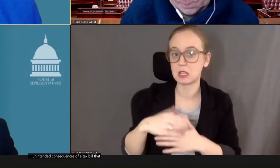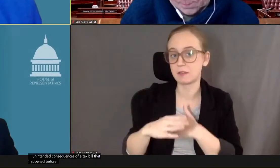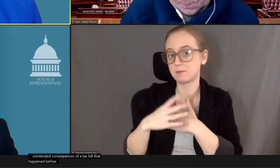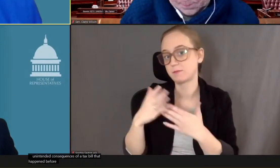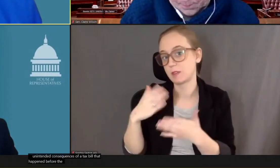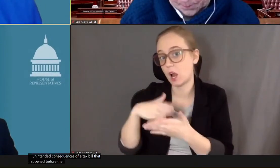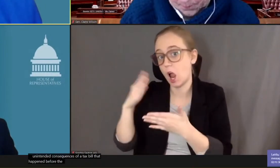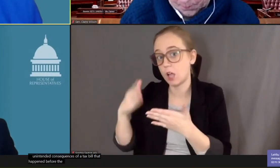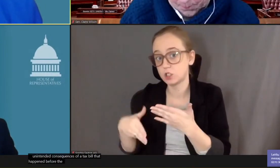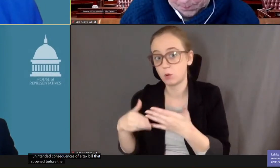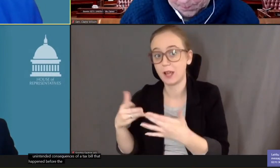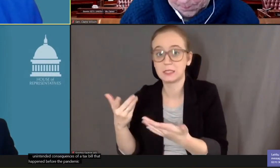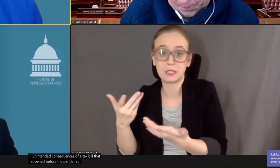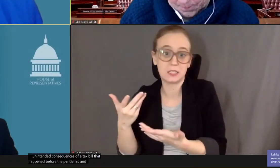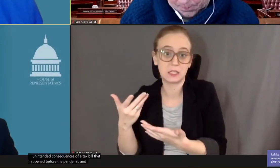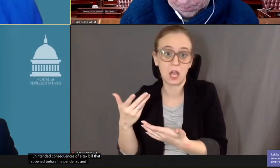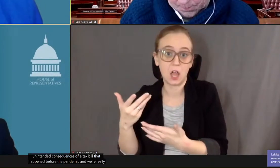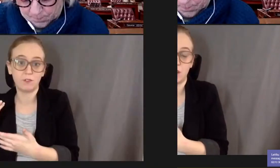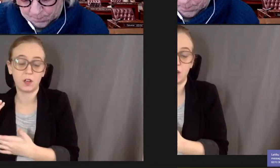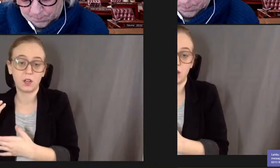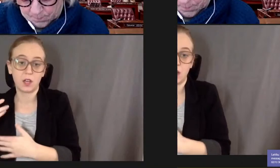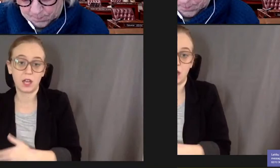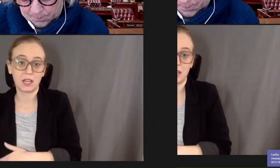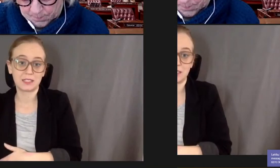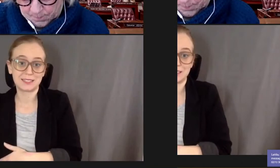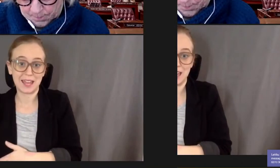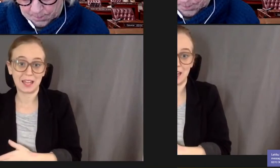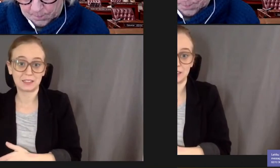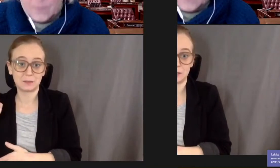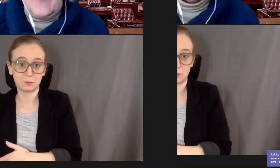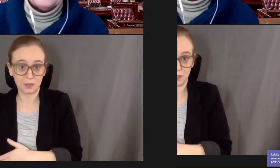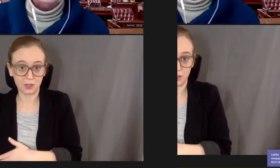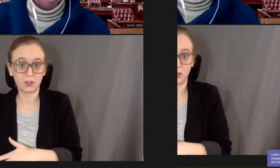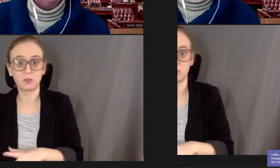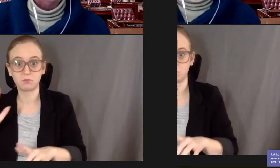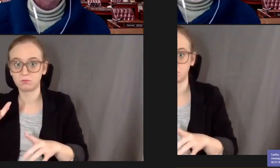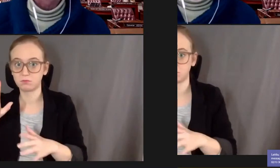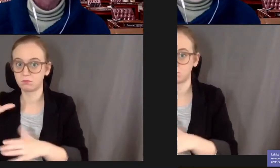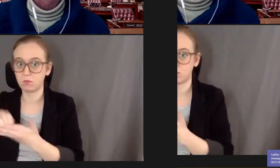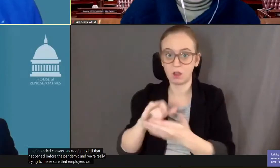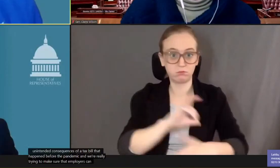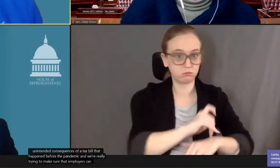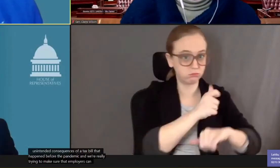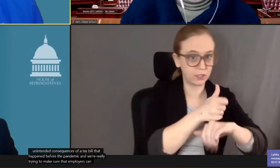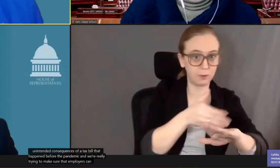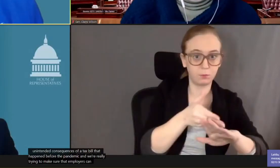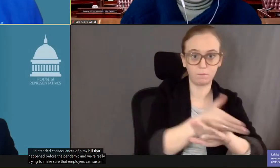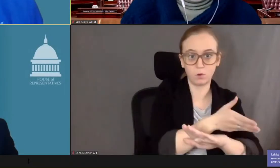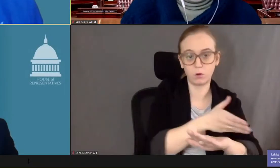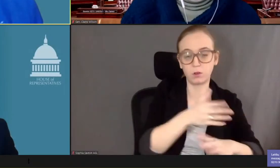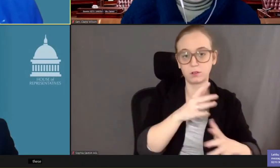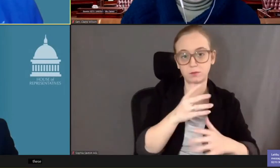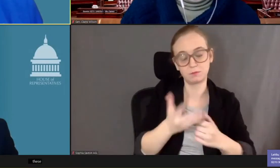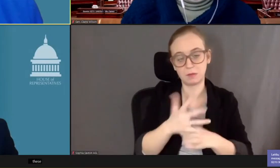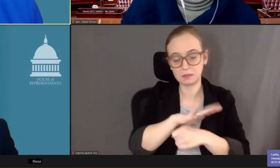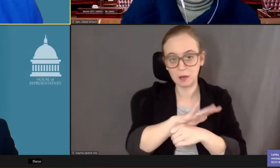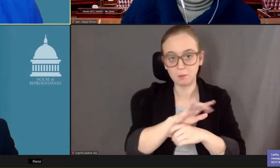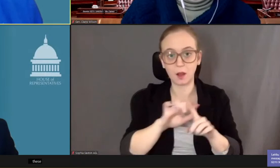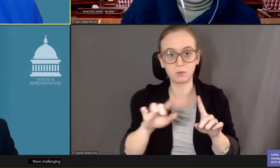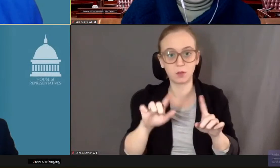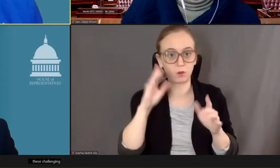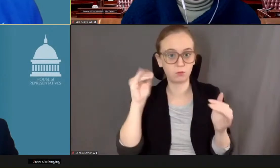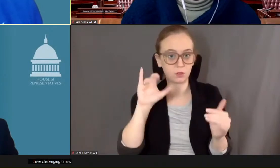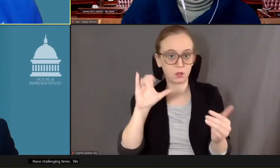really trying to make sure that employers can sustain through these challenging times. We need to